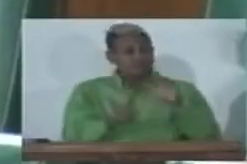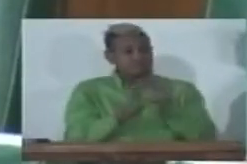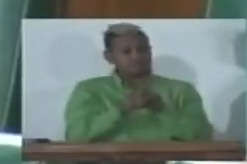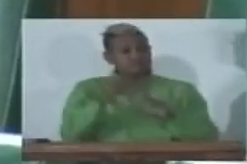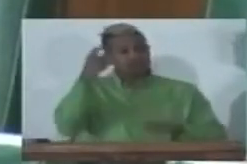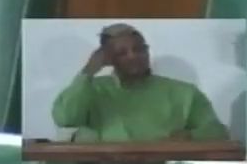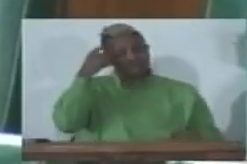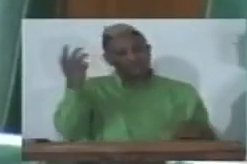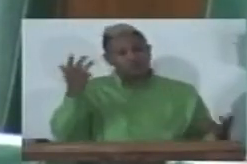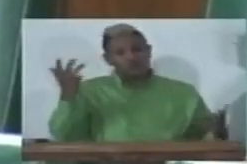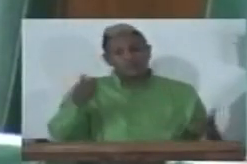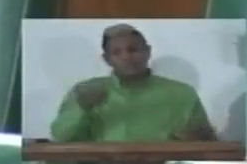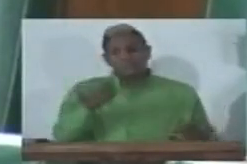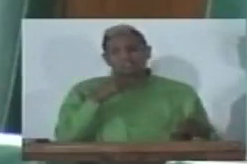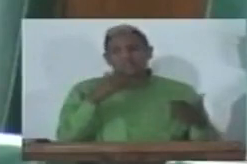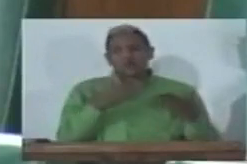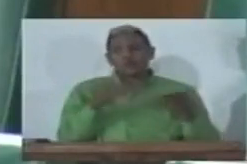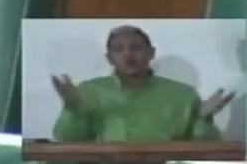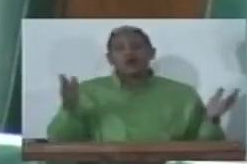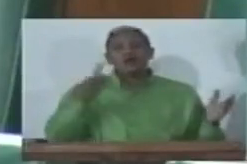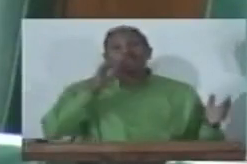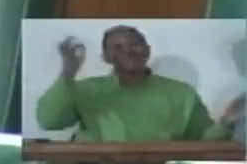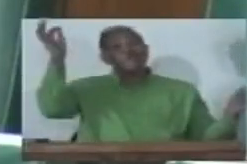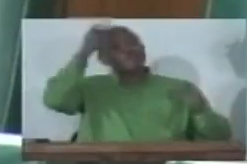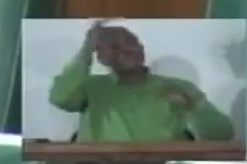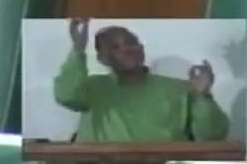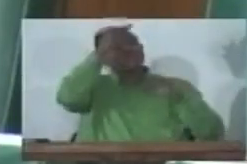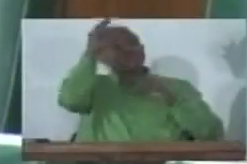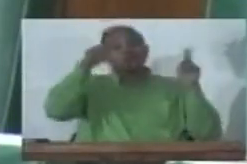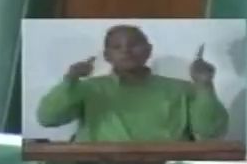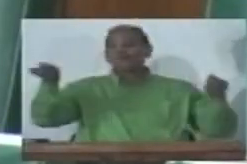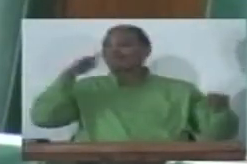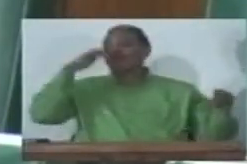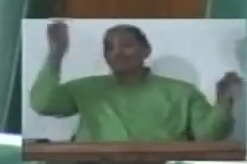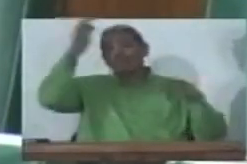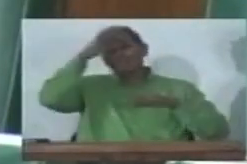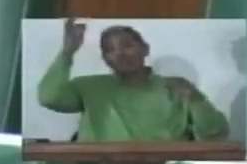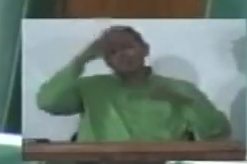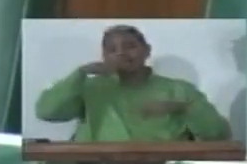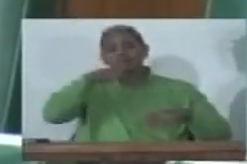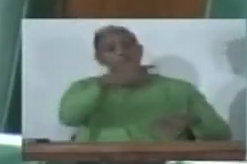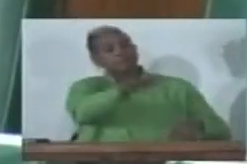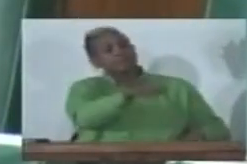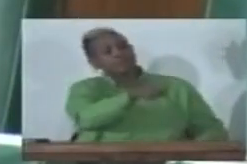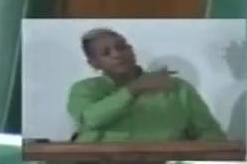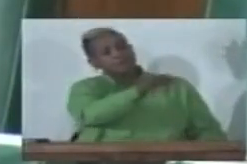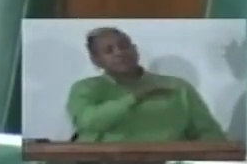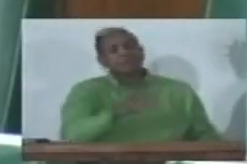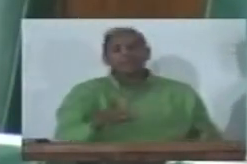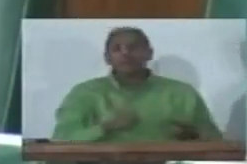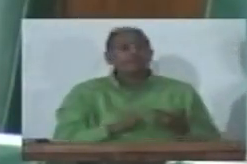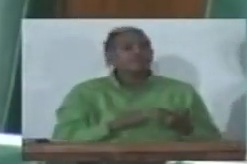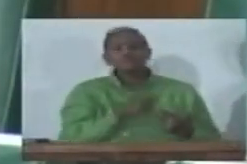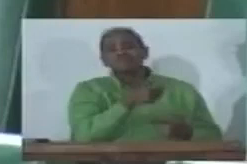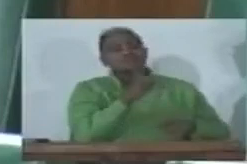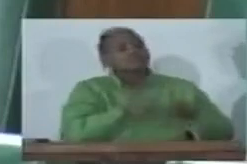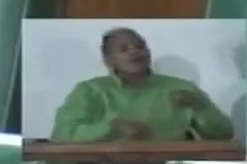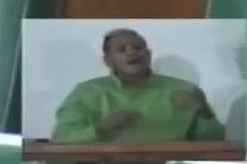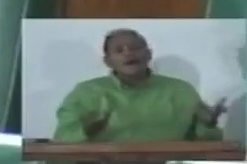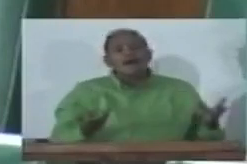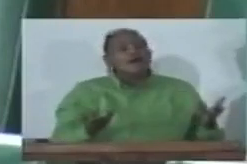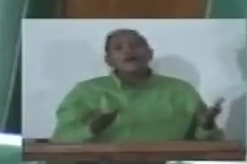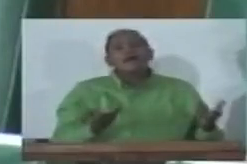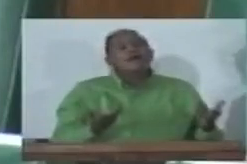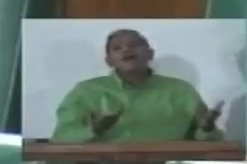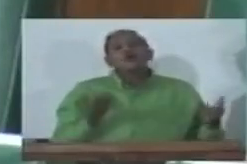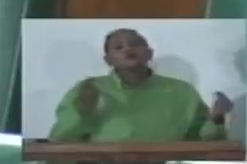is just this widespread ignorance, that they are not capable and they can't treat